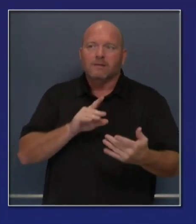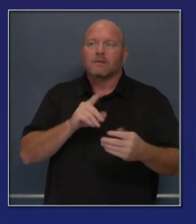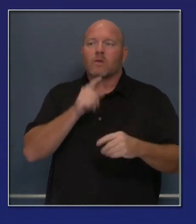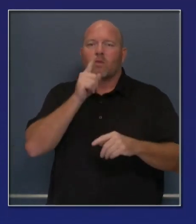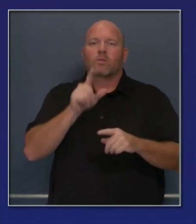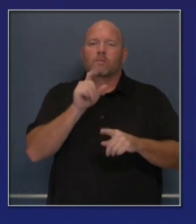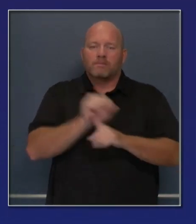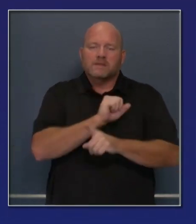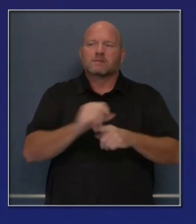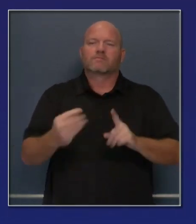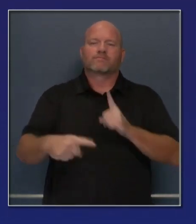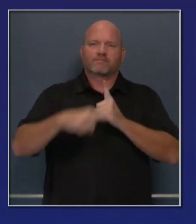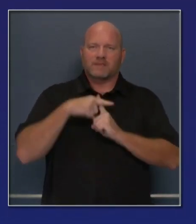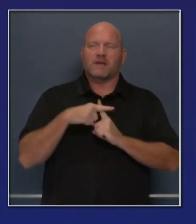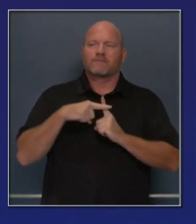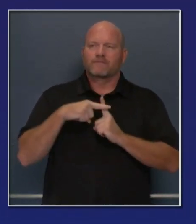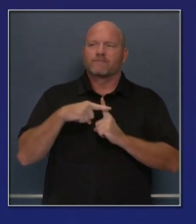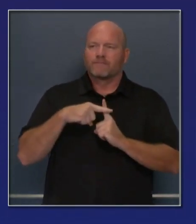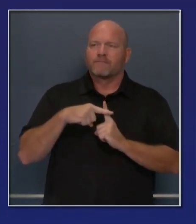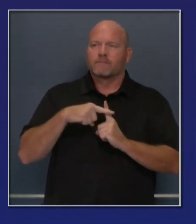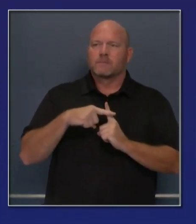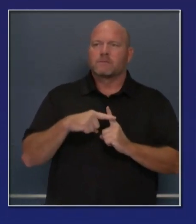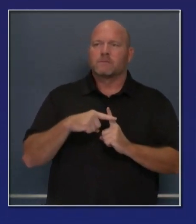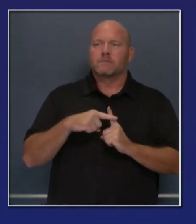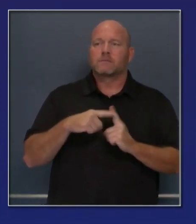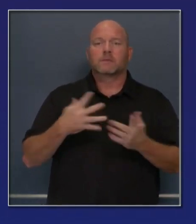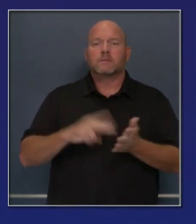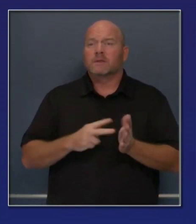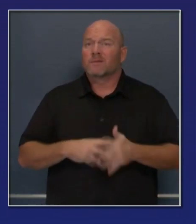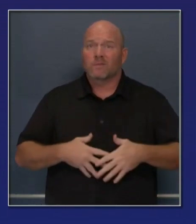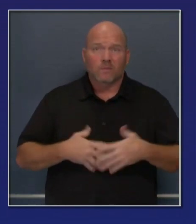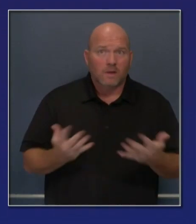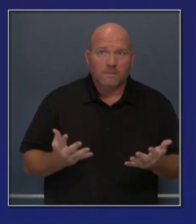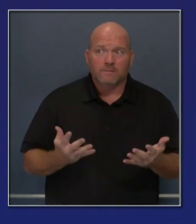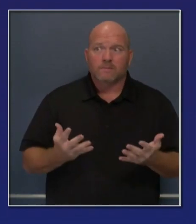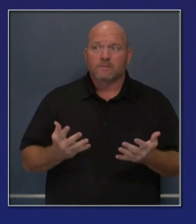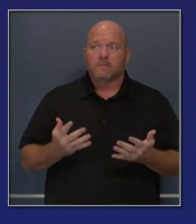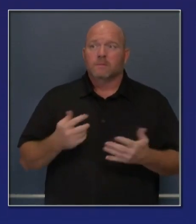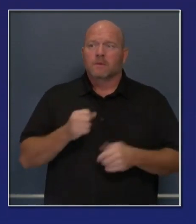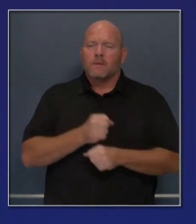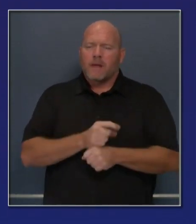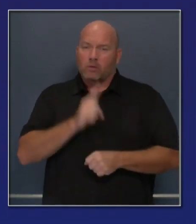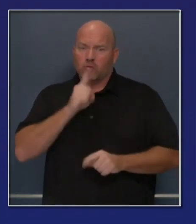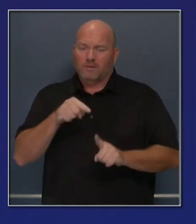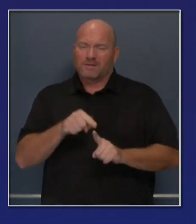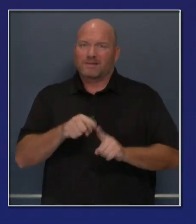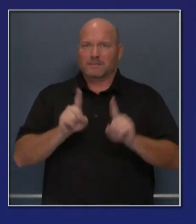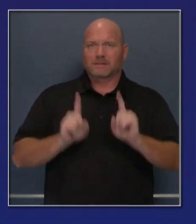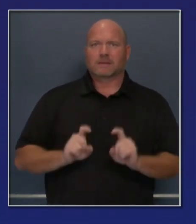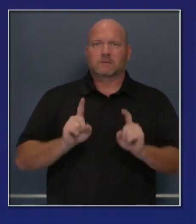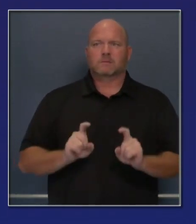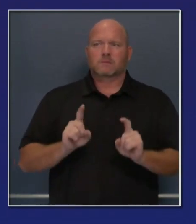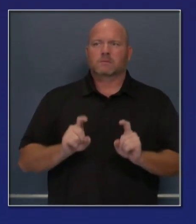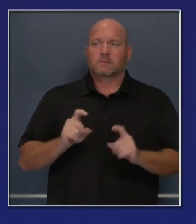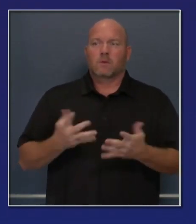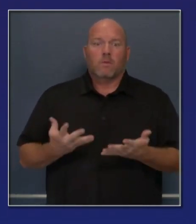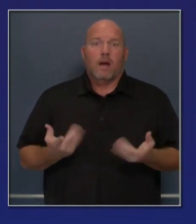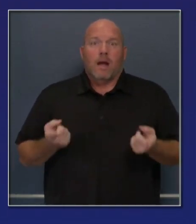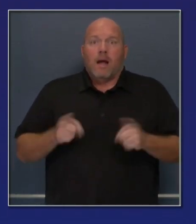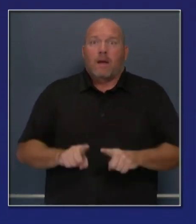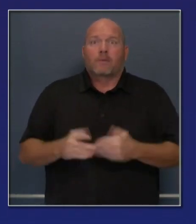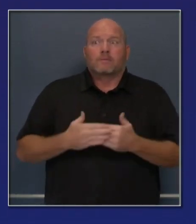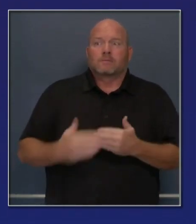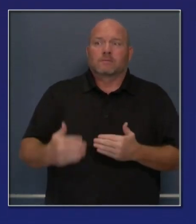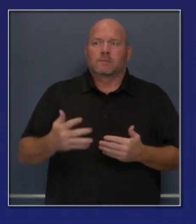transmission of the disease made positive, meaning we want to make sure that the testing leads to something. And in order to box